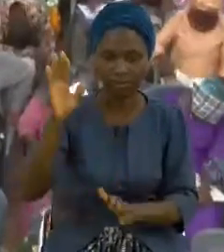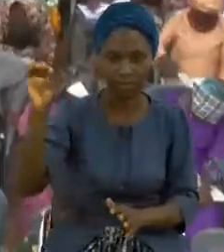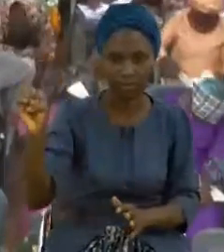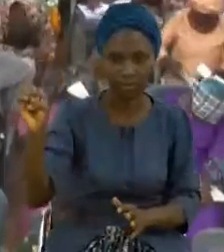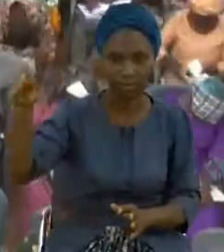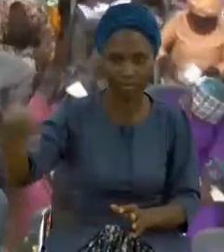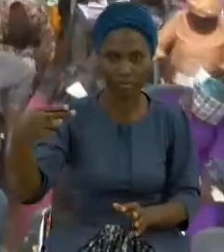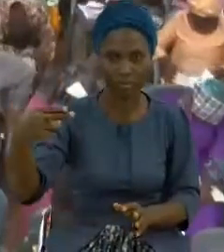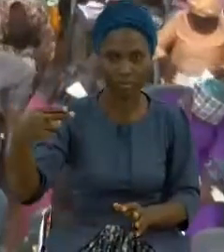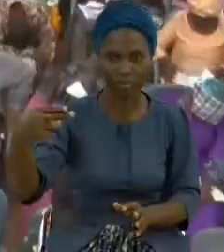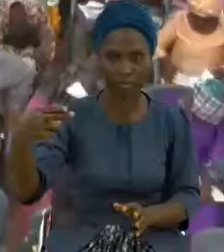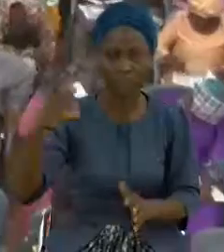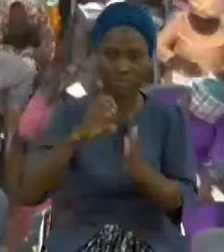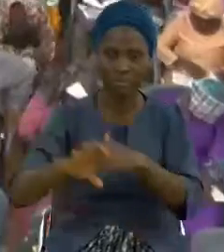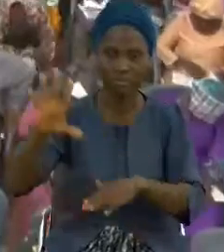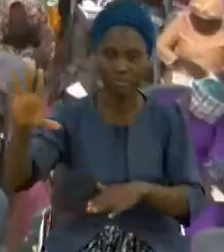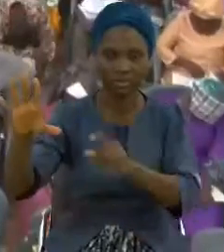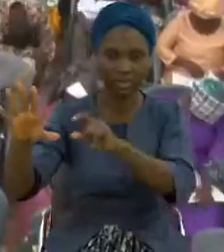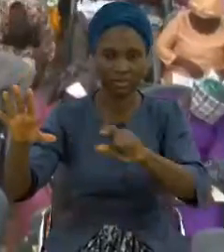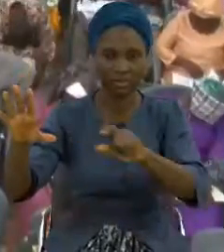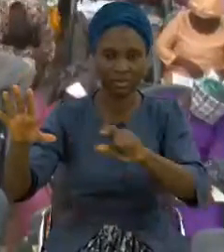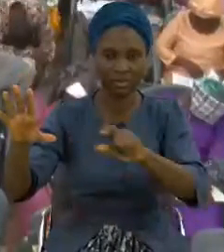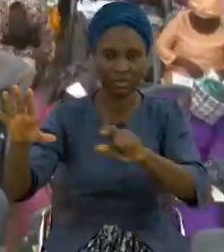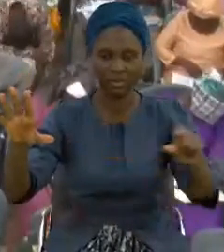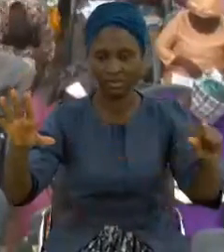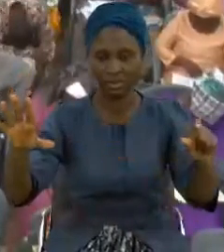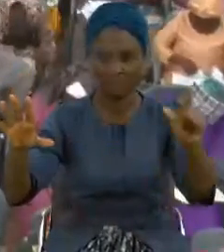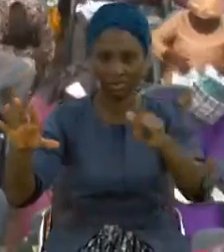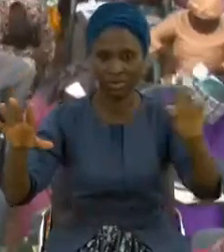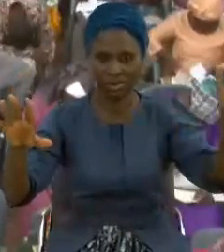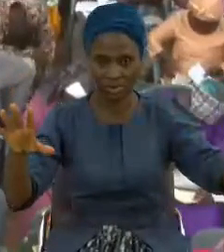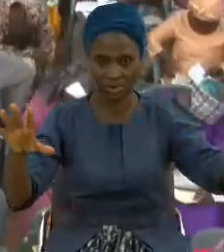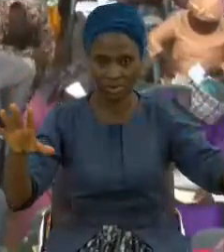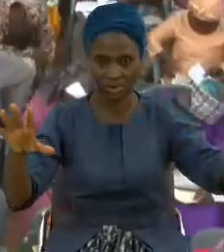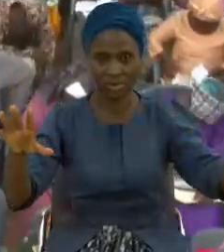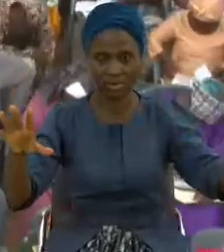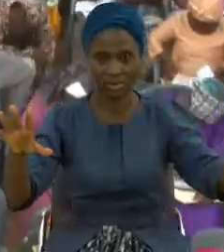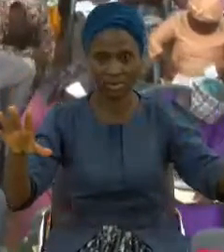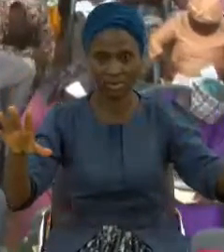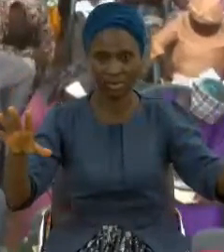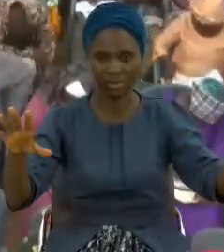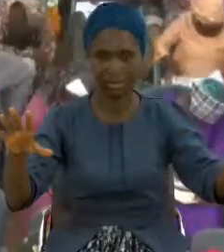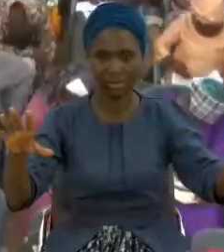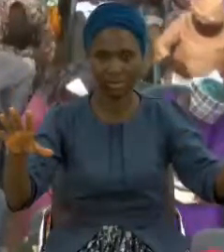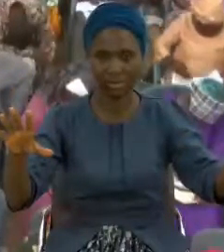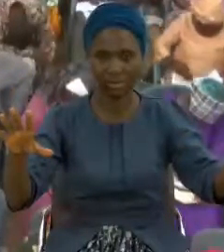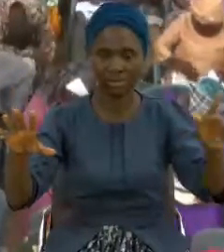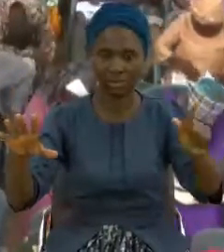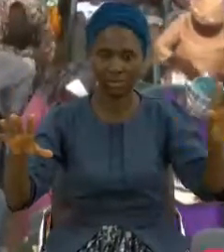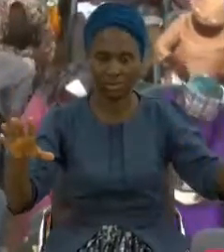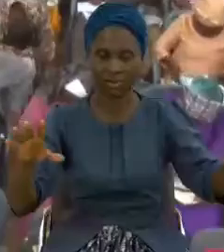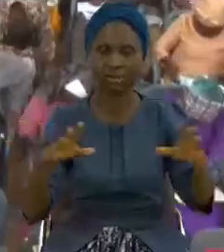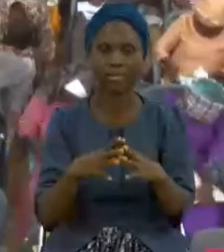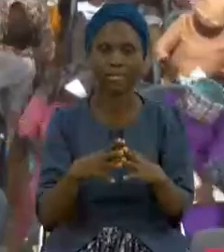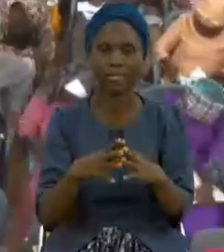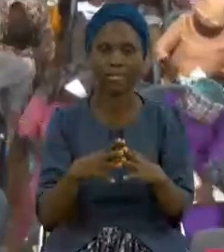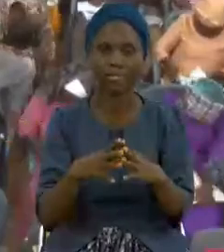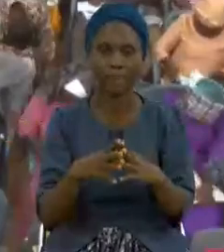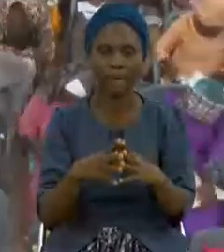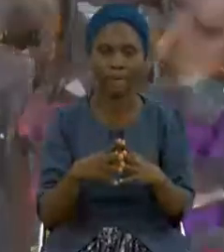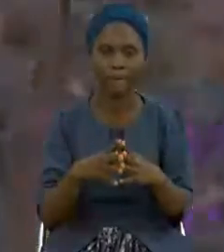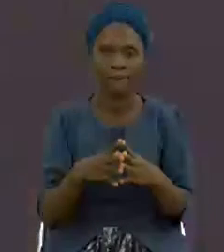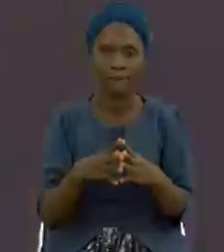Ephesians chapter 5, verse 26. That he